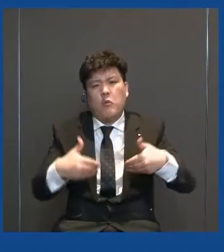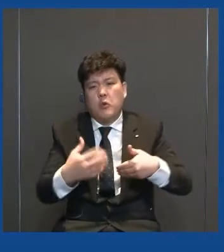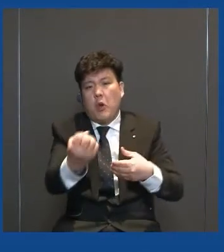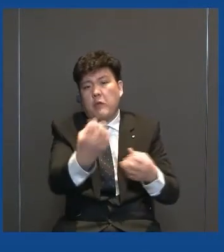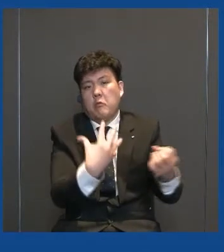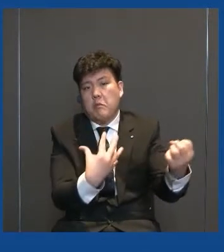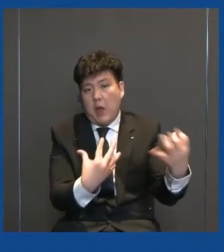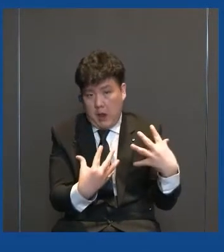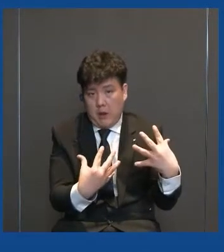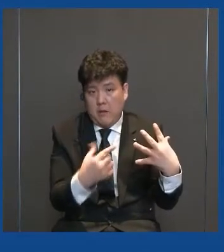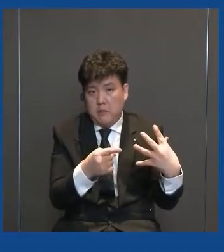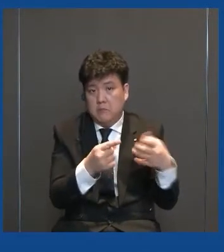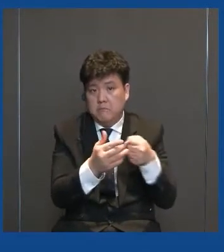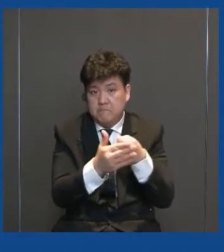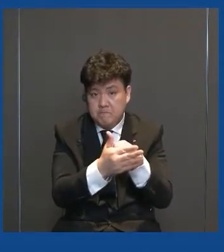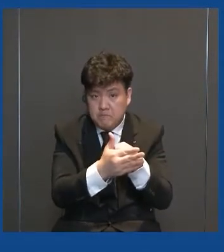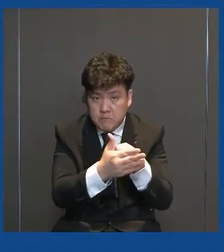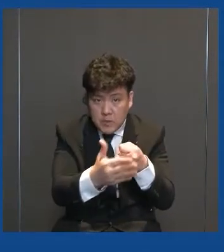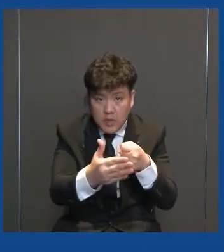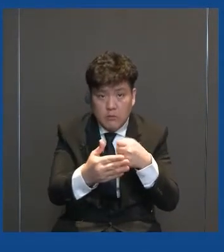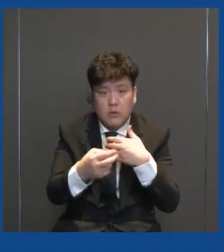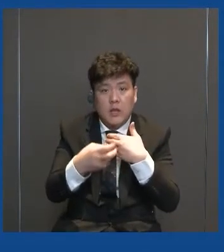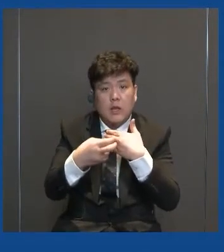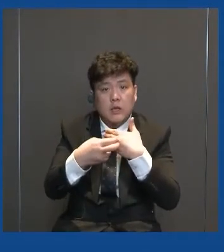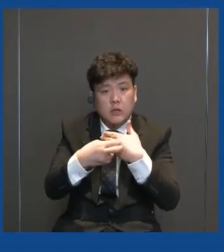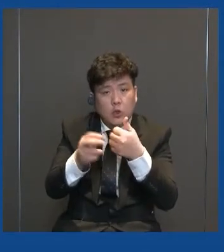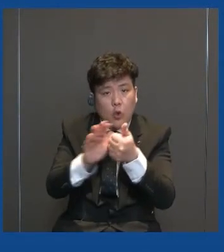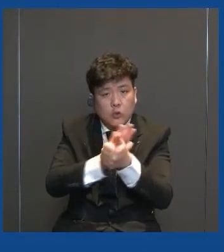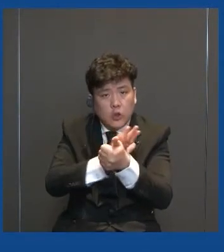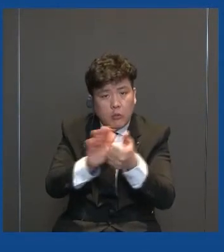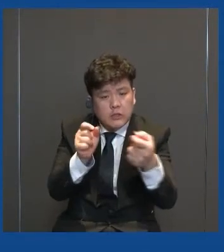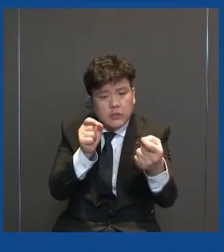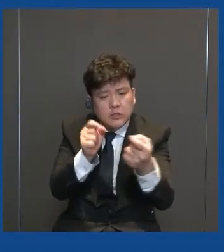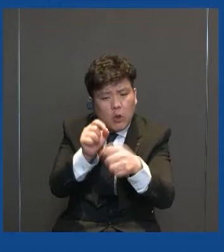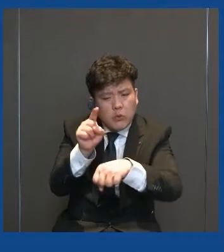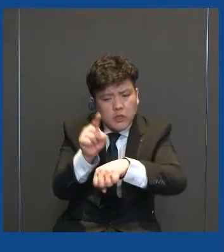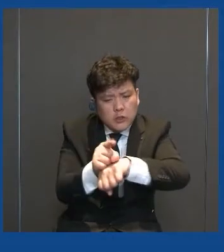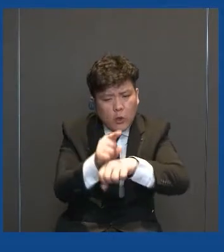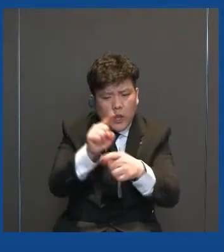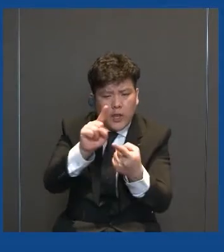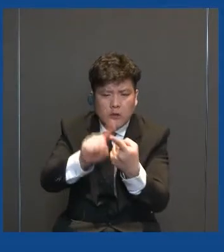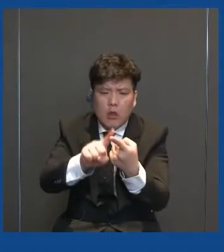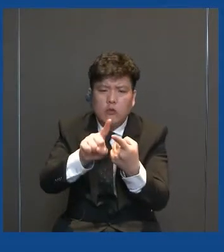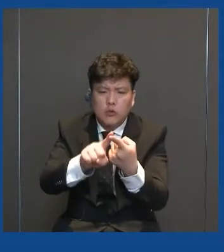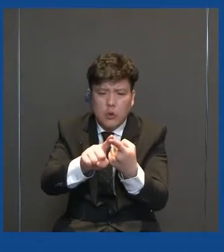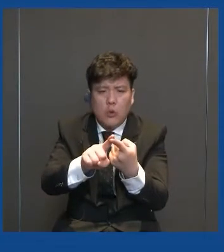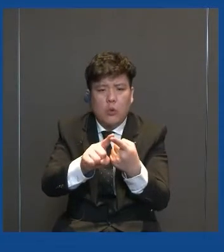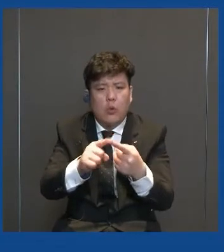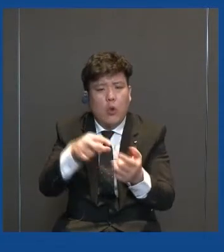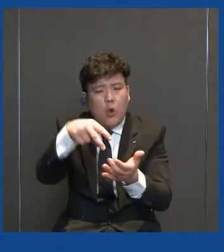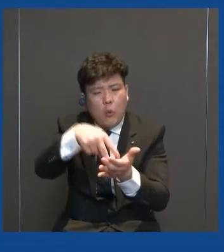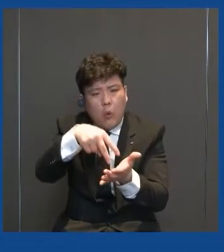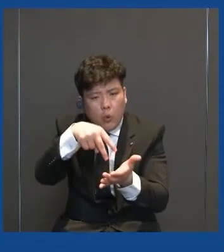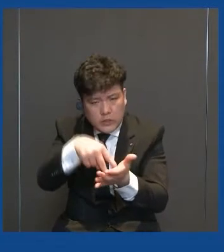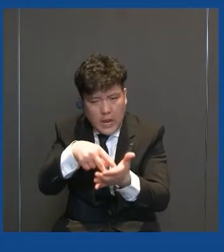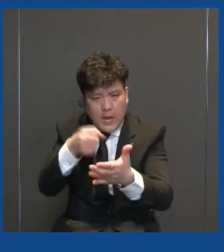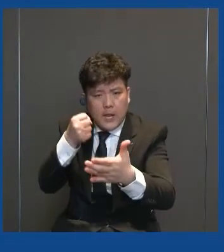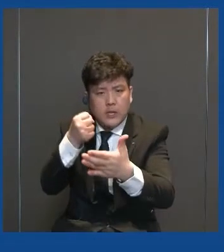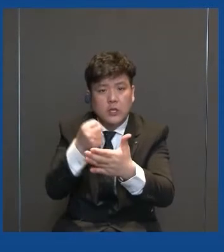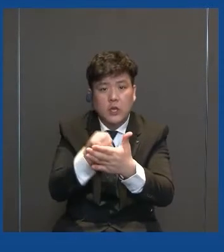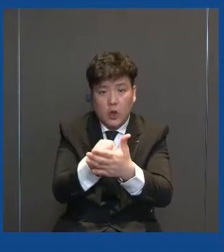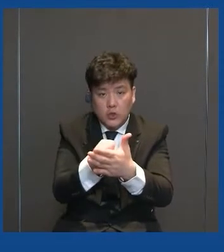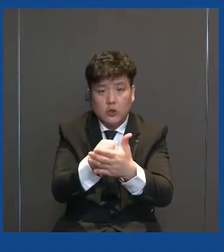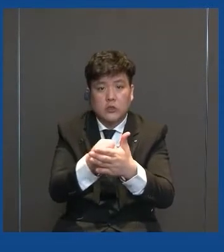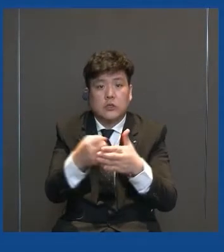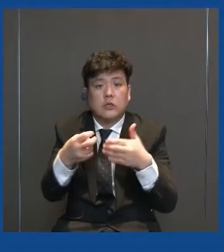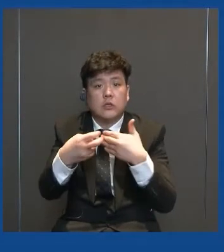based on medical needs, and that they are objectively justified and allocated without discrimination. So